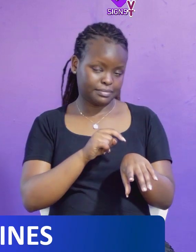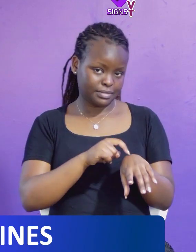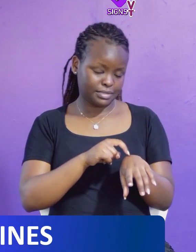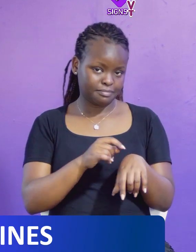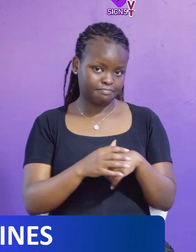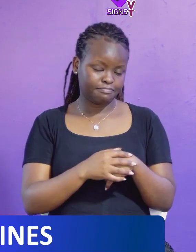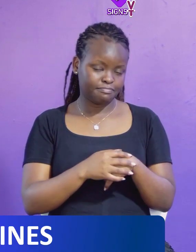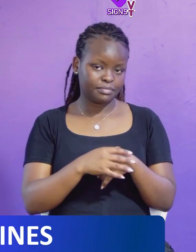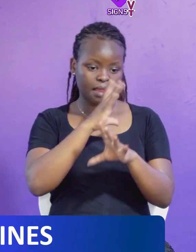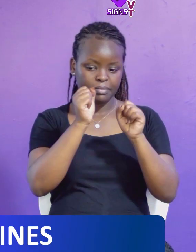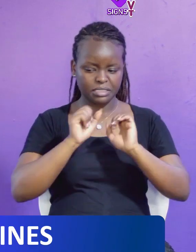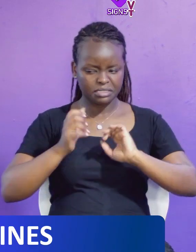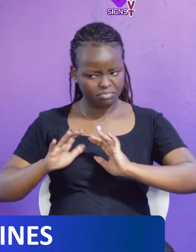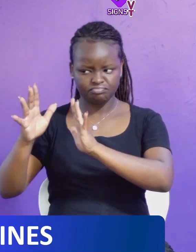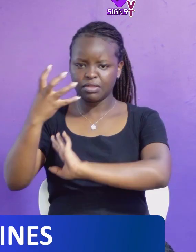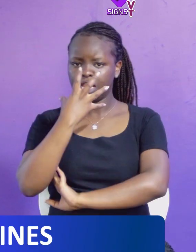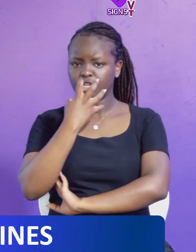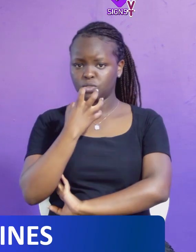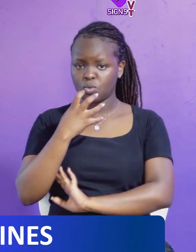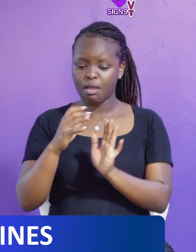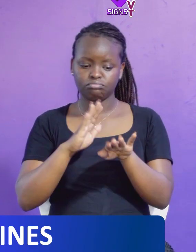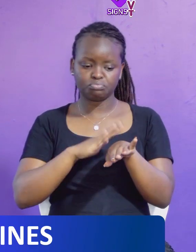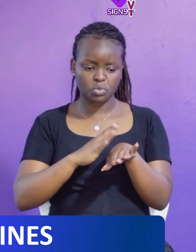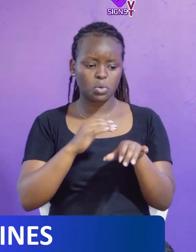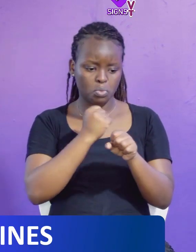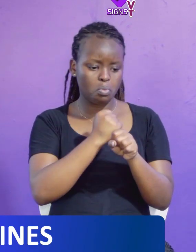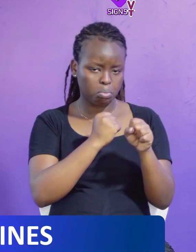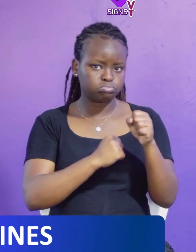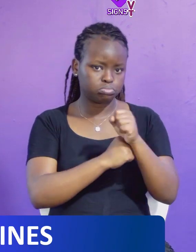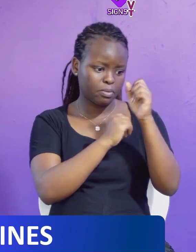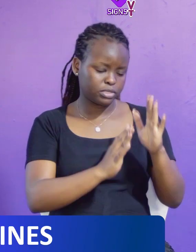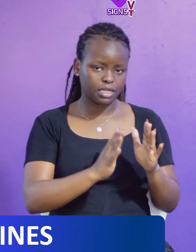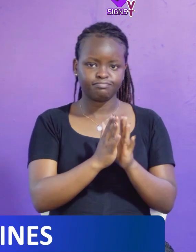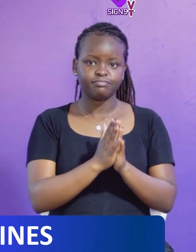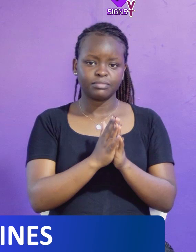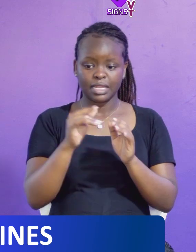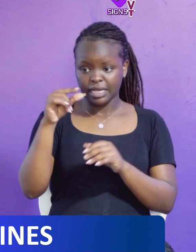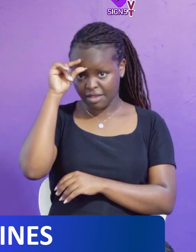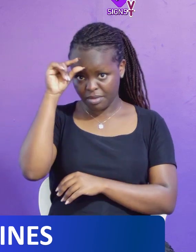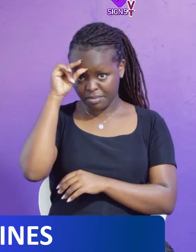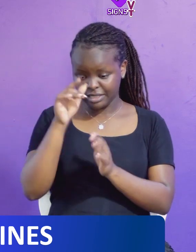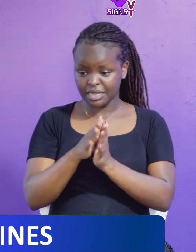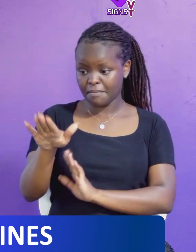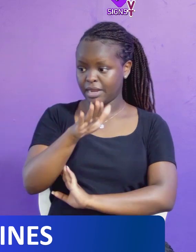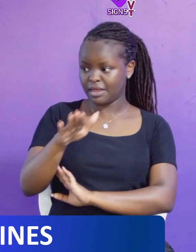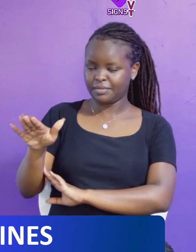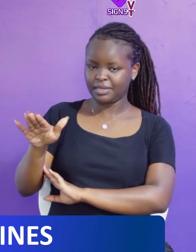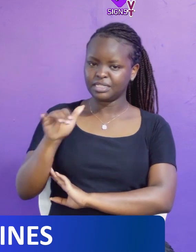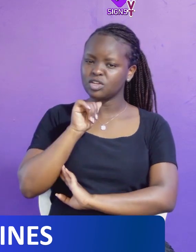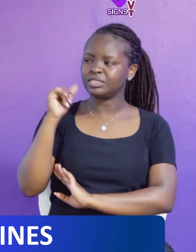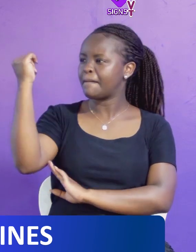President praised Ichung'wah as a steadfast ally in government and parliament, describing him as more than just a